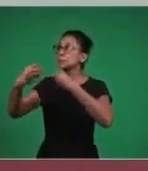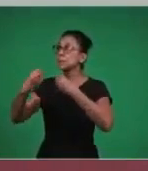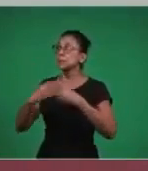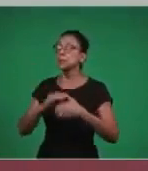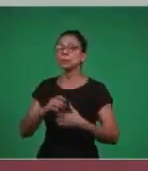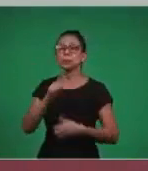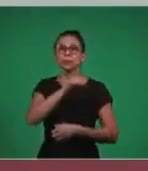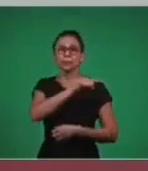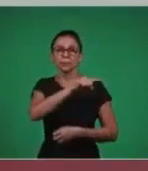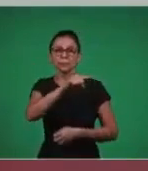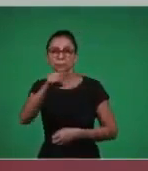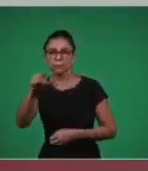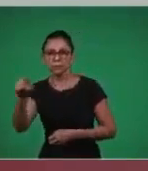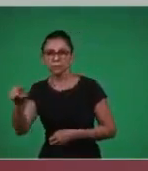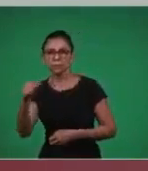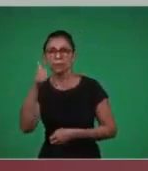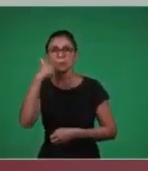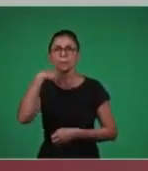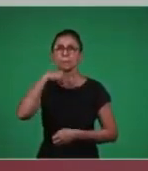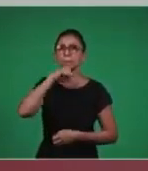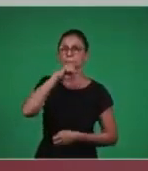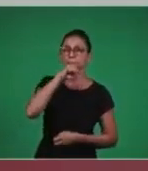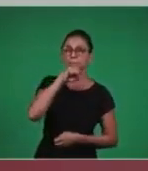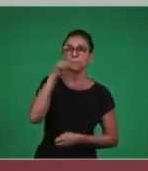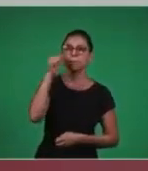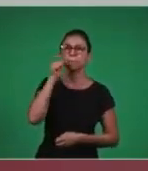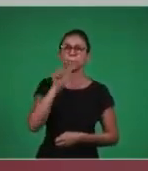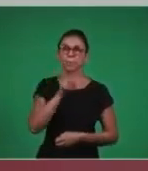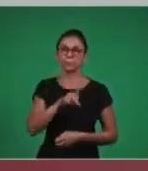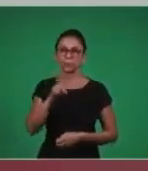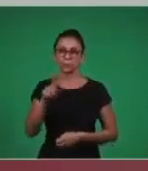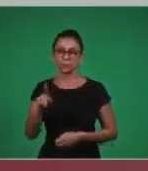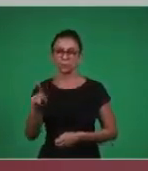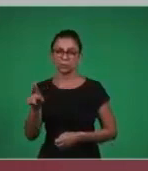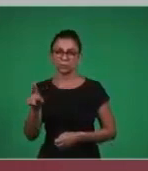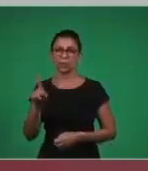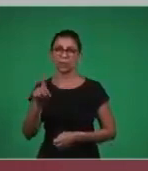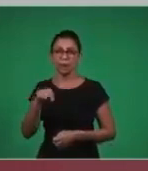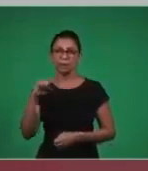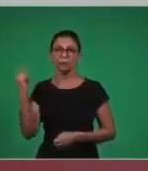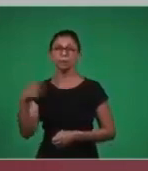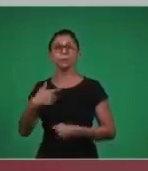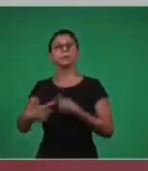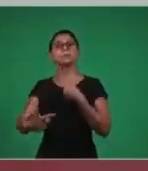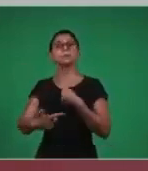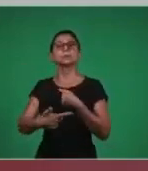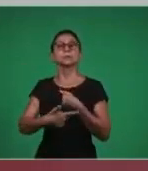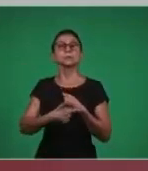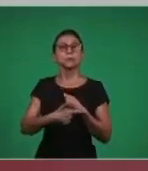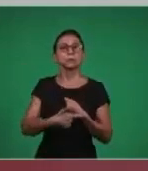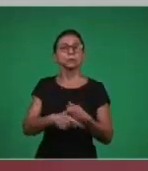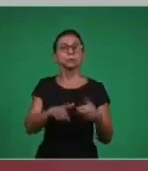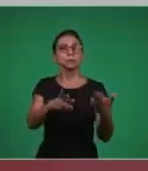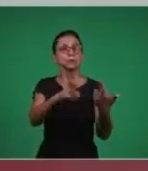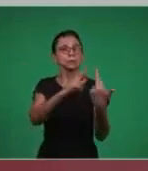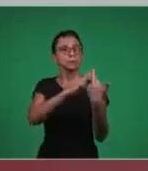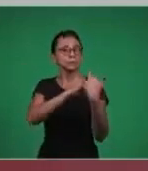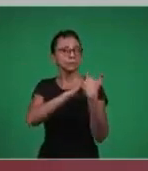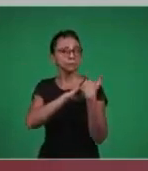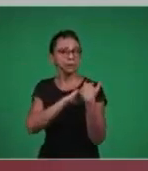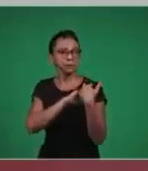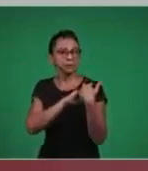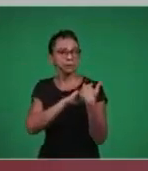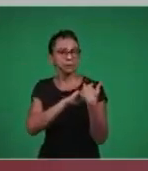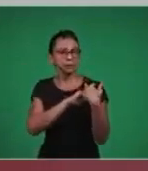known to me, and you, mothers and teachers, this is our role, to show to